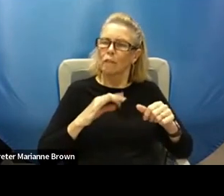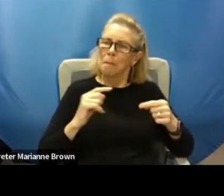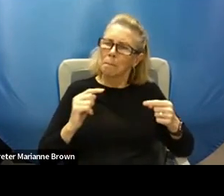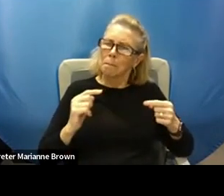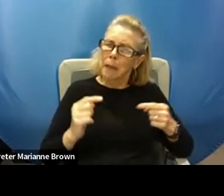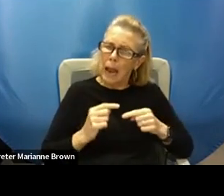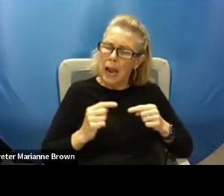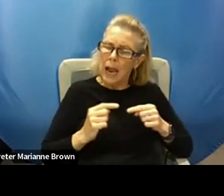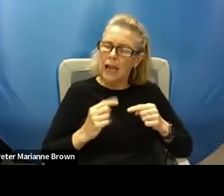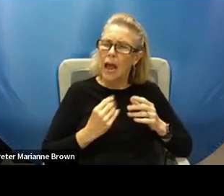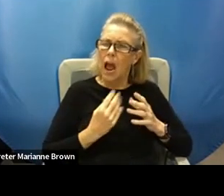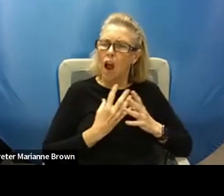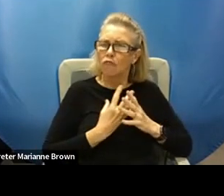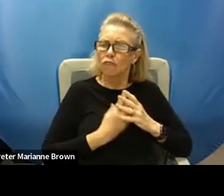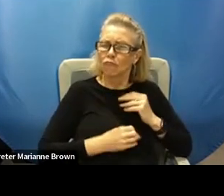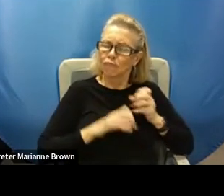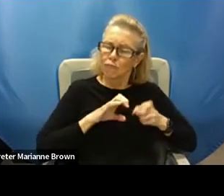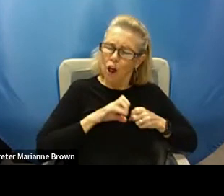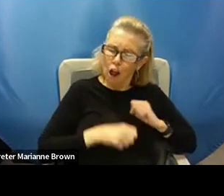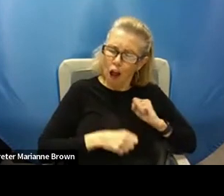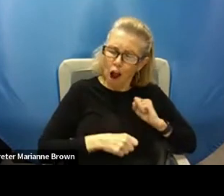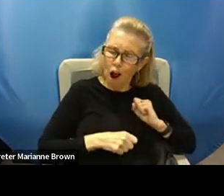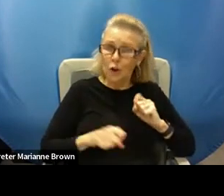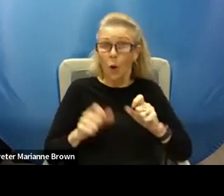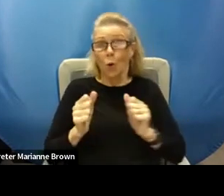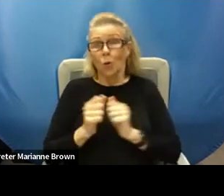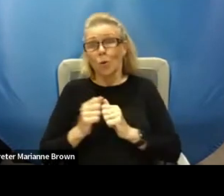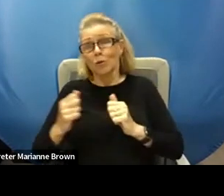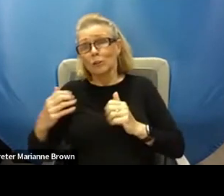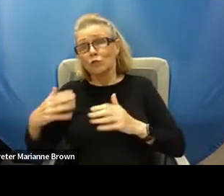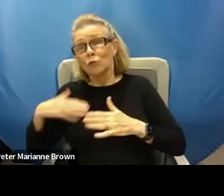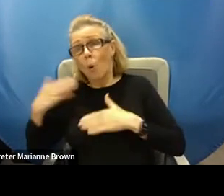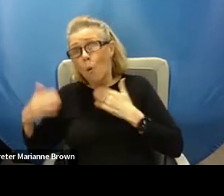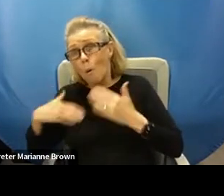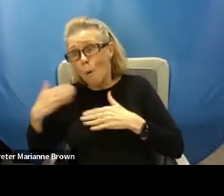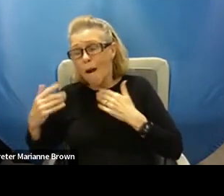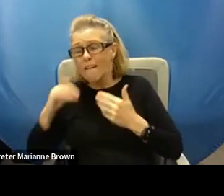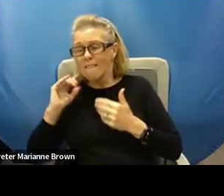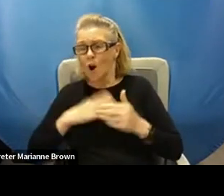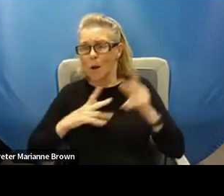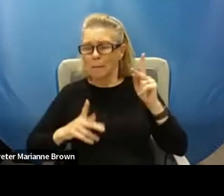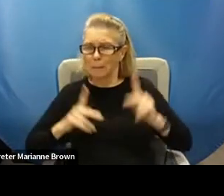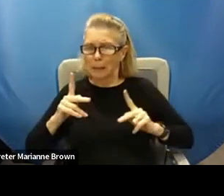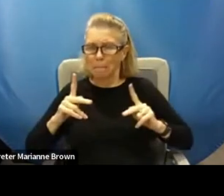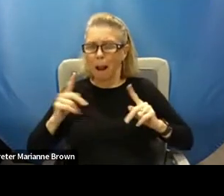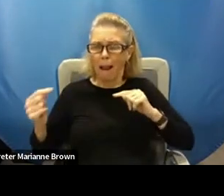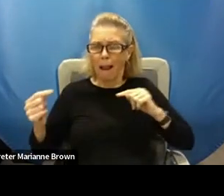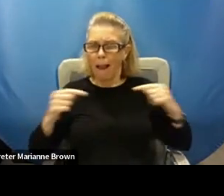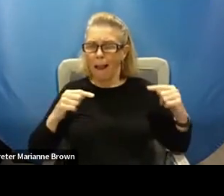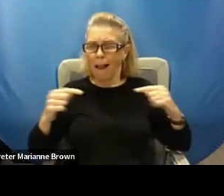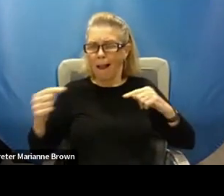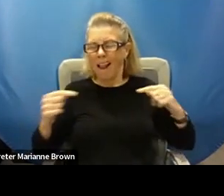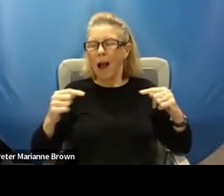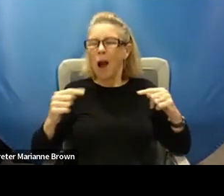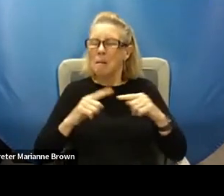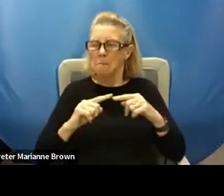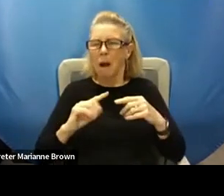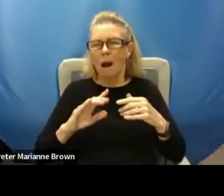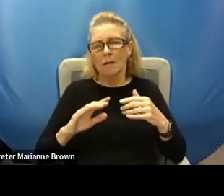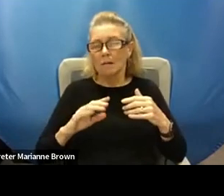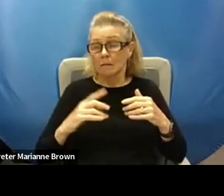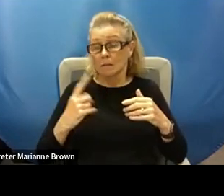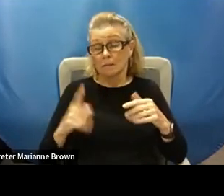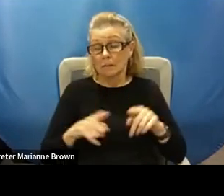that can be mixed with, you know, at the same time with joy for our people, right? But then this whole constant